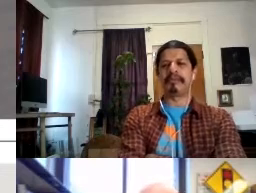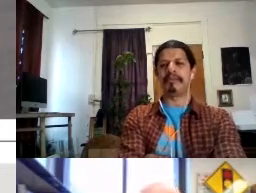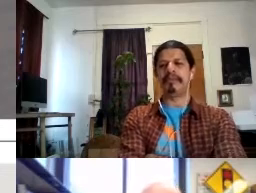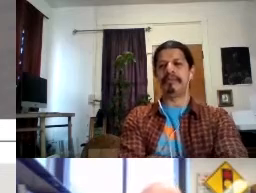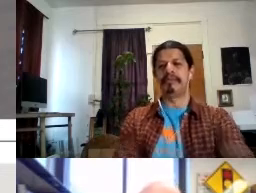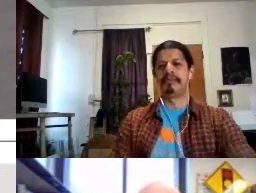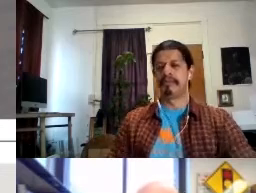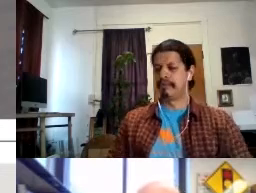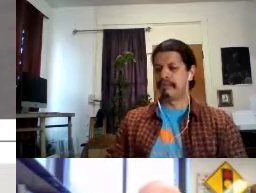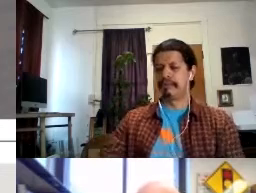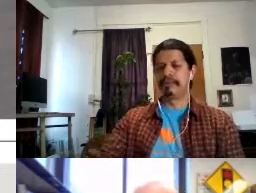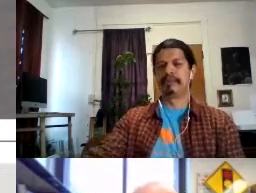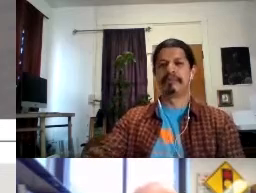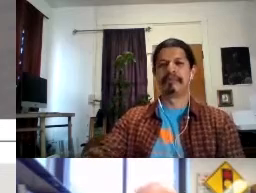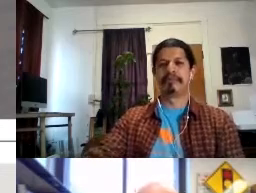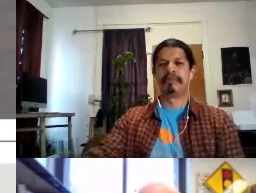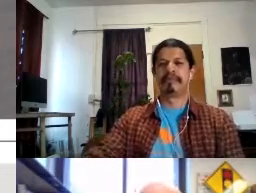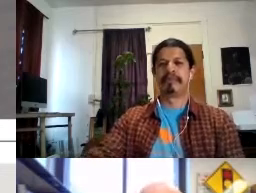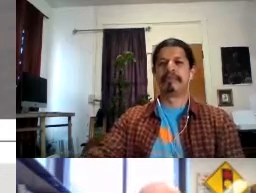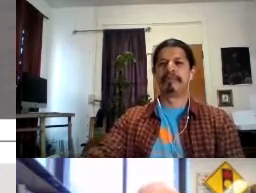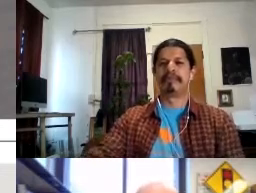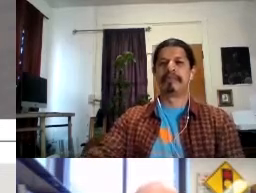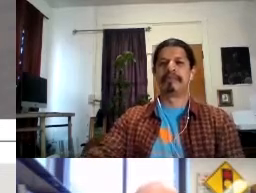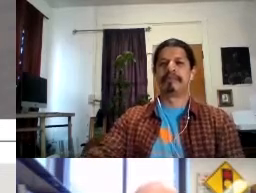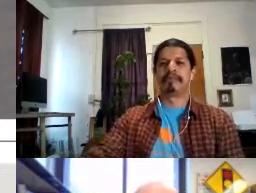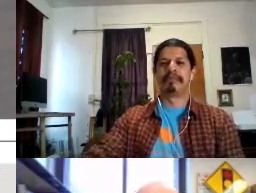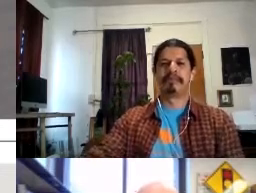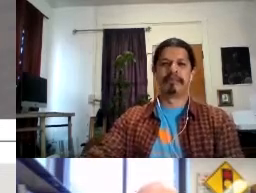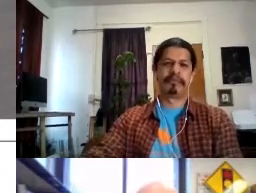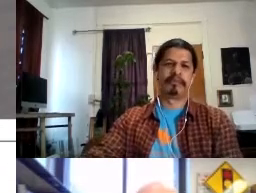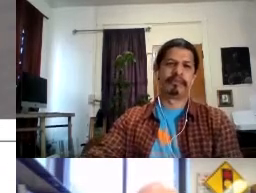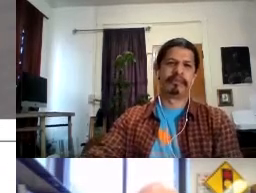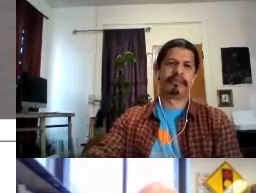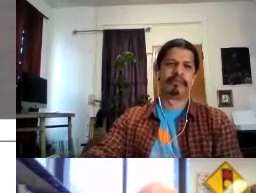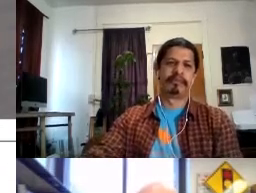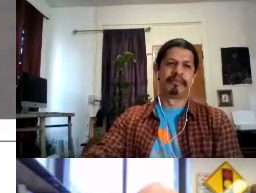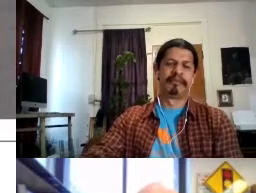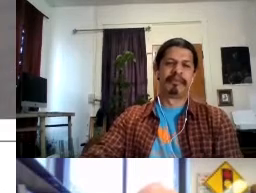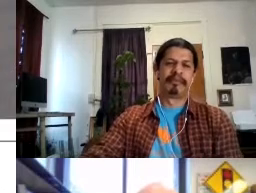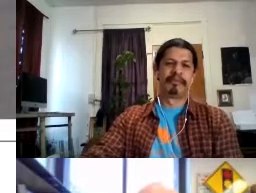with the general purpose motor vehicle lane. Ricardo?